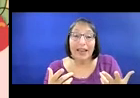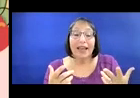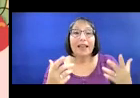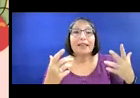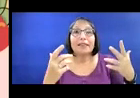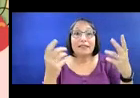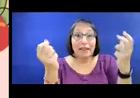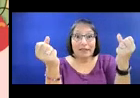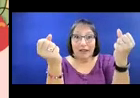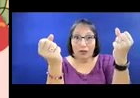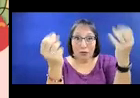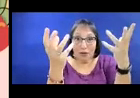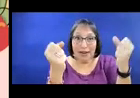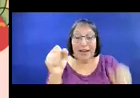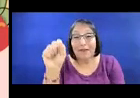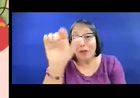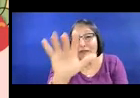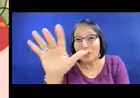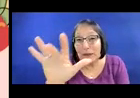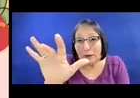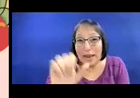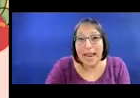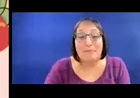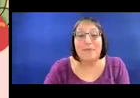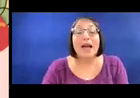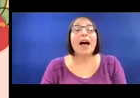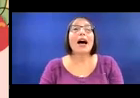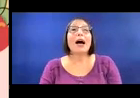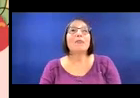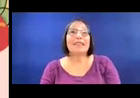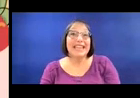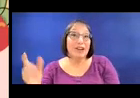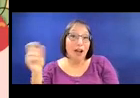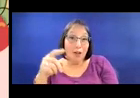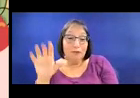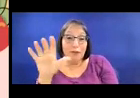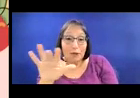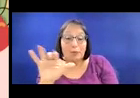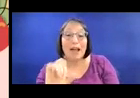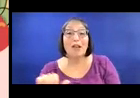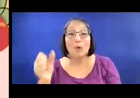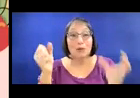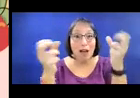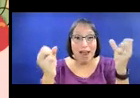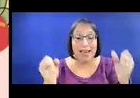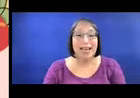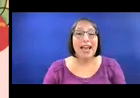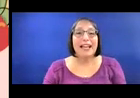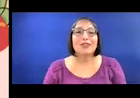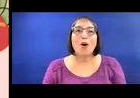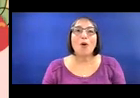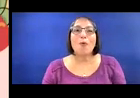the instructor signing. If they're fingerspelling their name. Seeing each other fingerspell or sign.